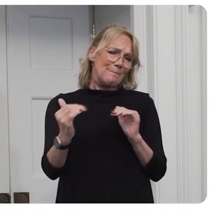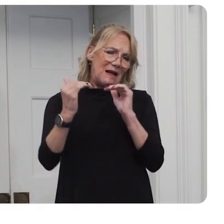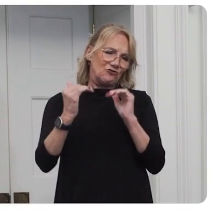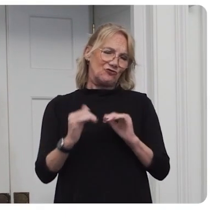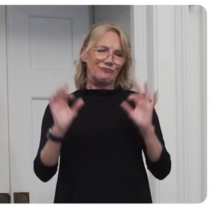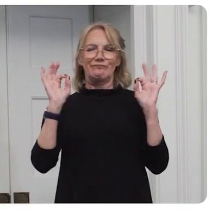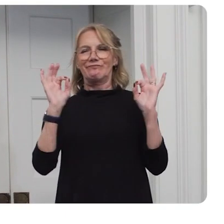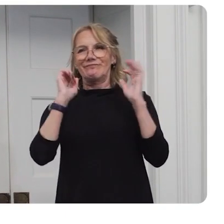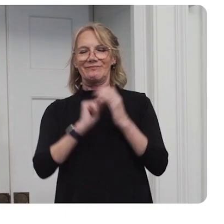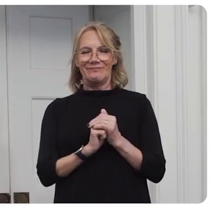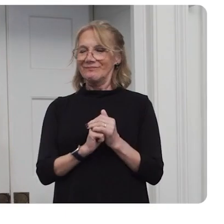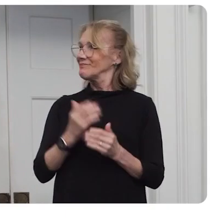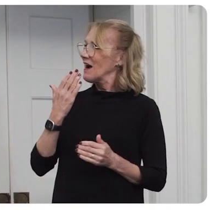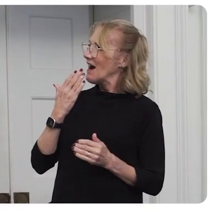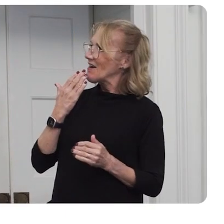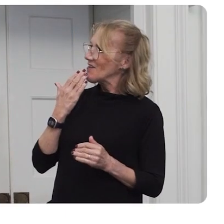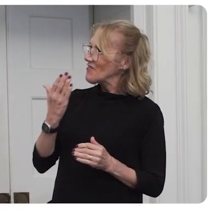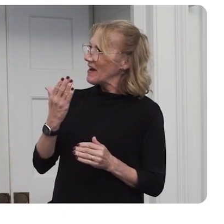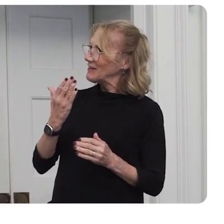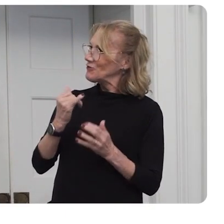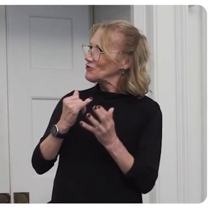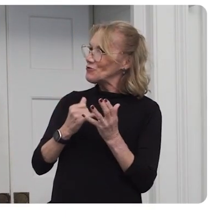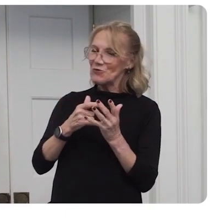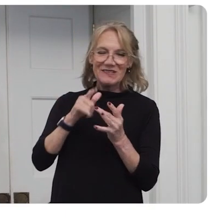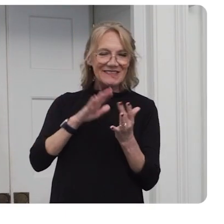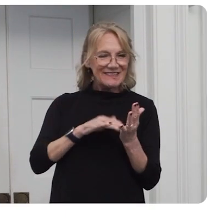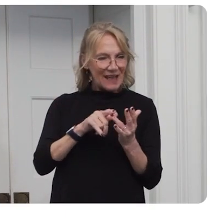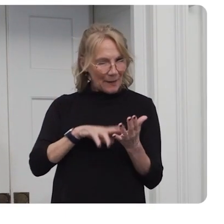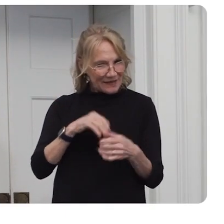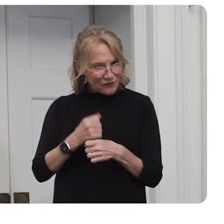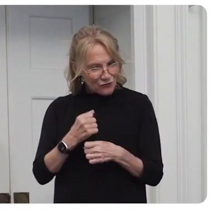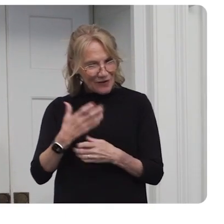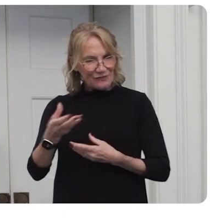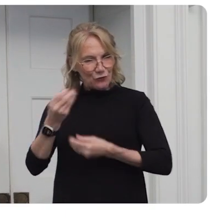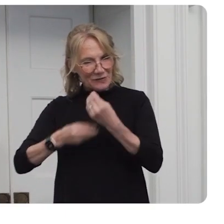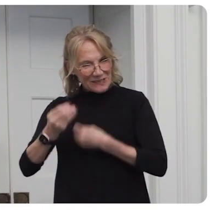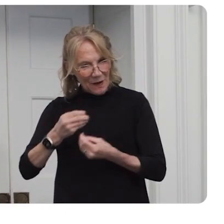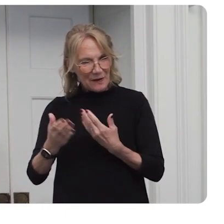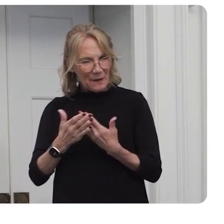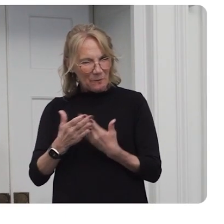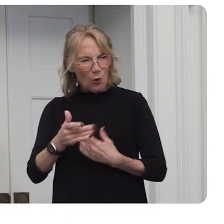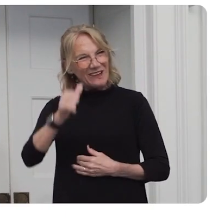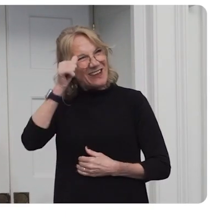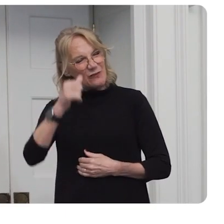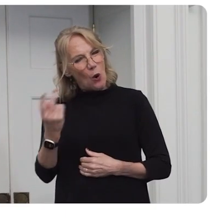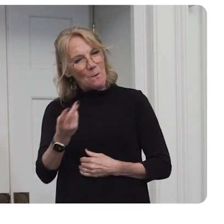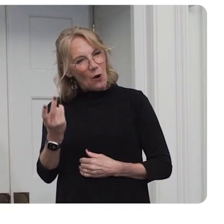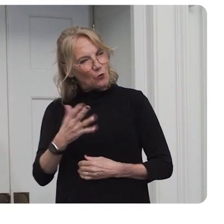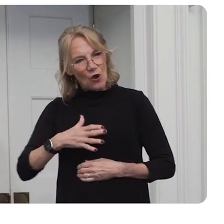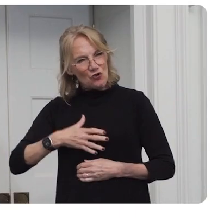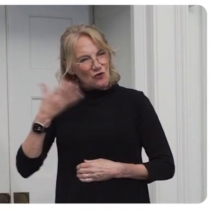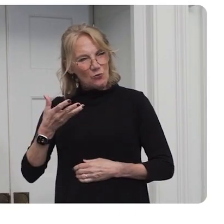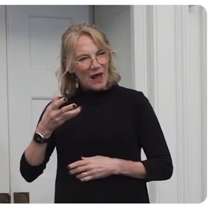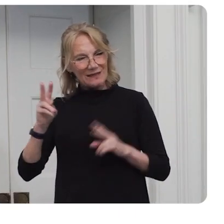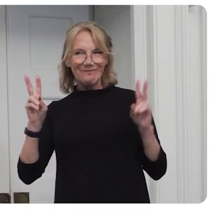great match. There you go. Oh, thank you, Simon and Grace, for explaining a little bit more about that, because I know you don't like the term